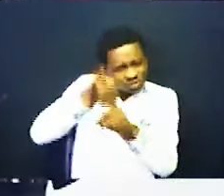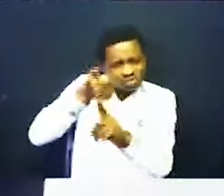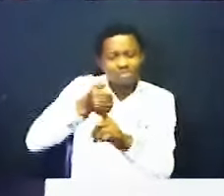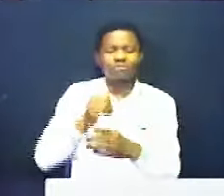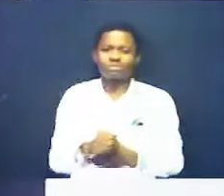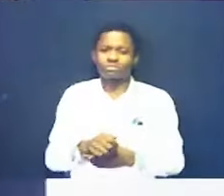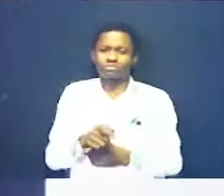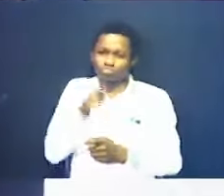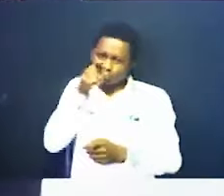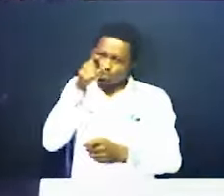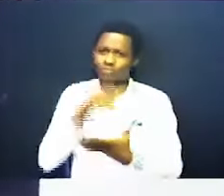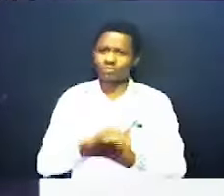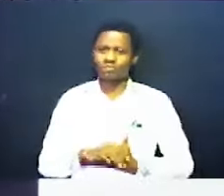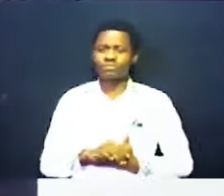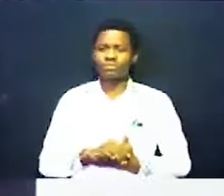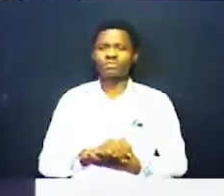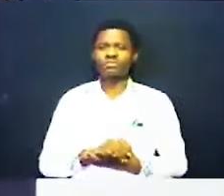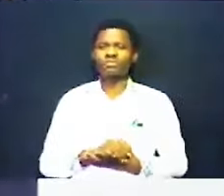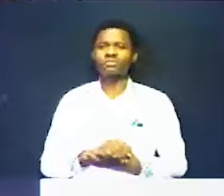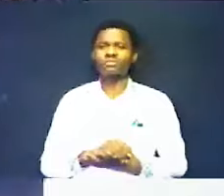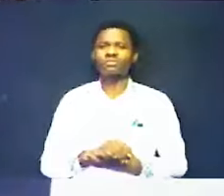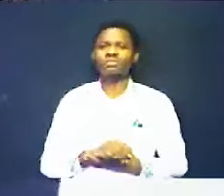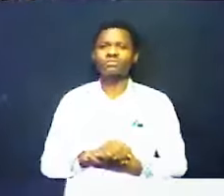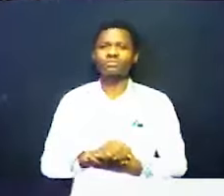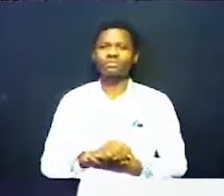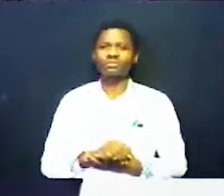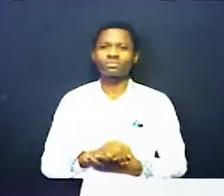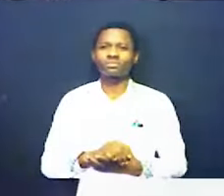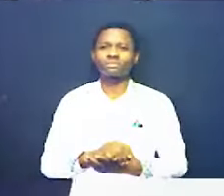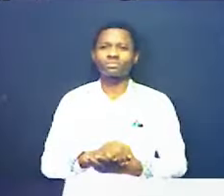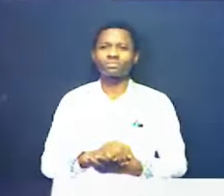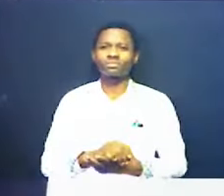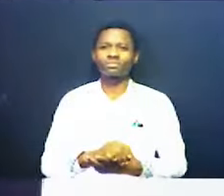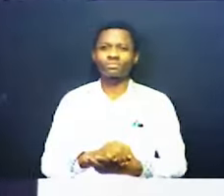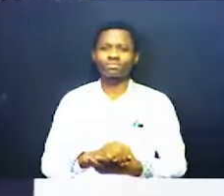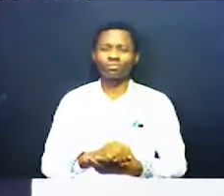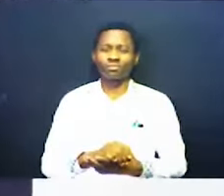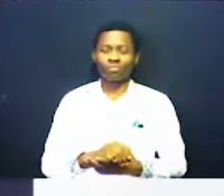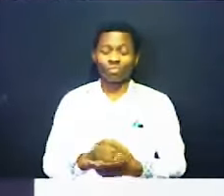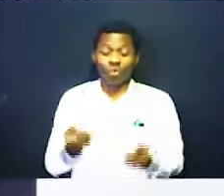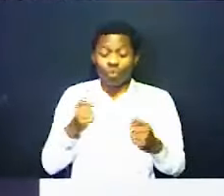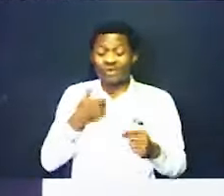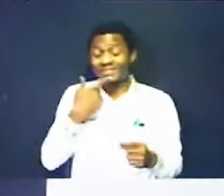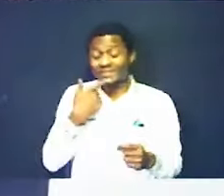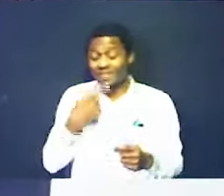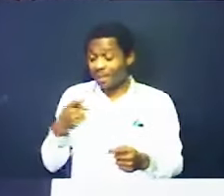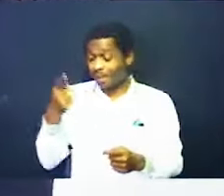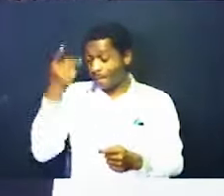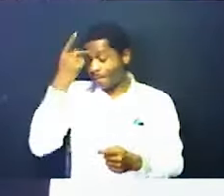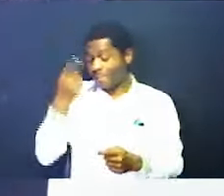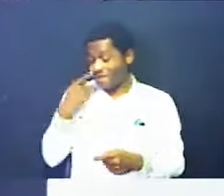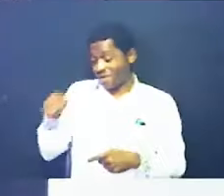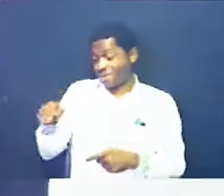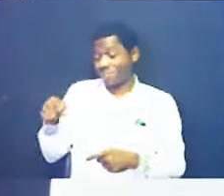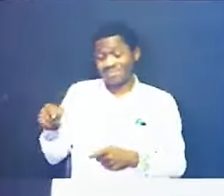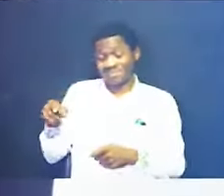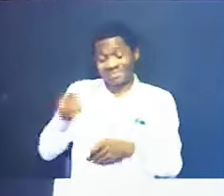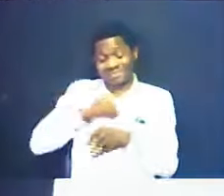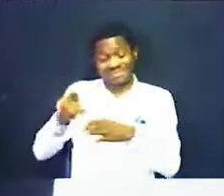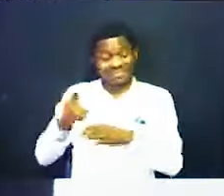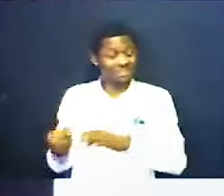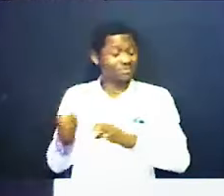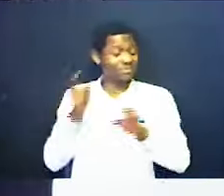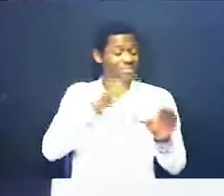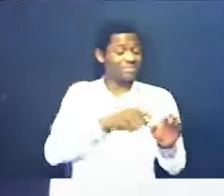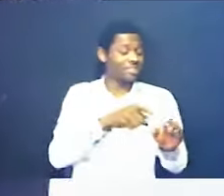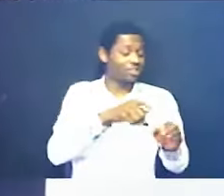says also, and I say tna and tears woman. Now when we are saying parents should discipline children, we are not saying that enter into